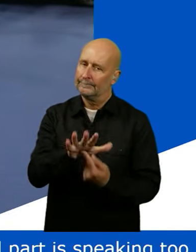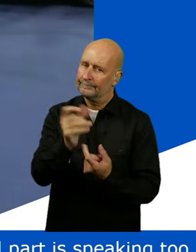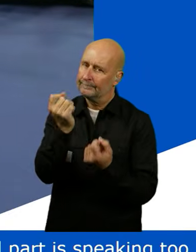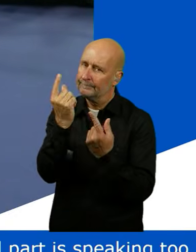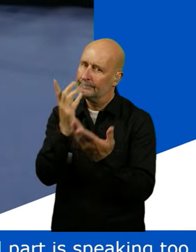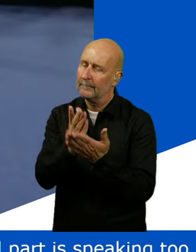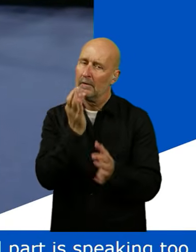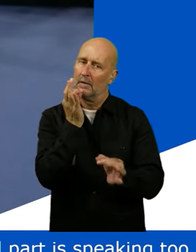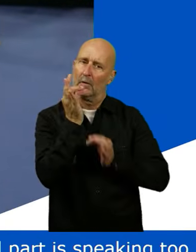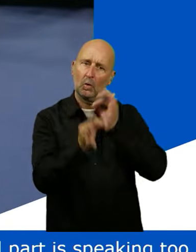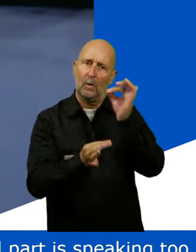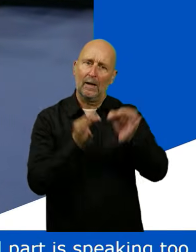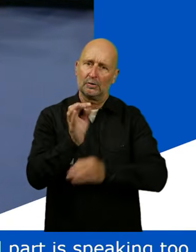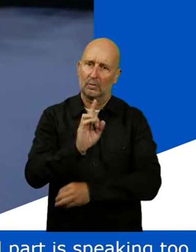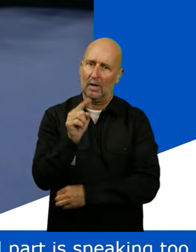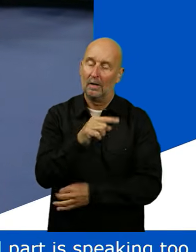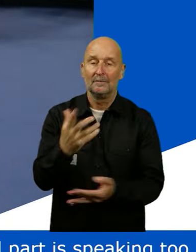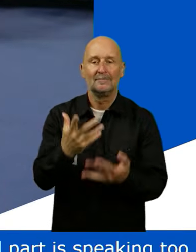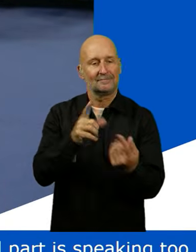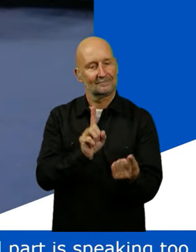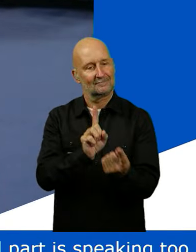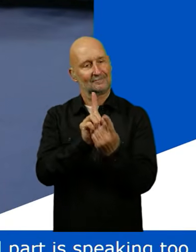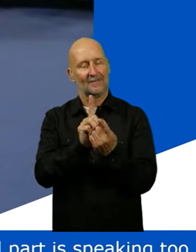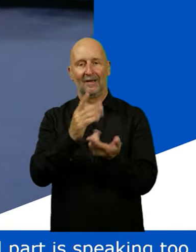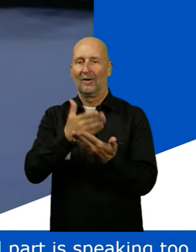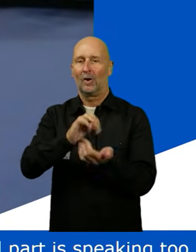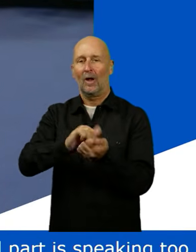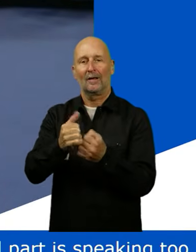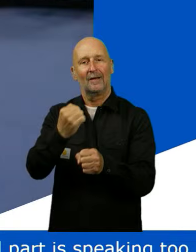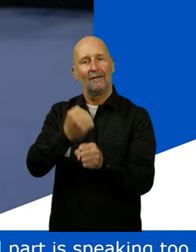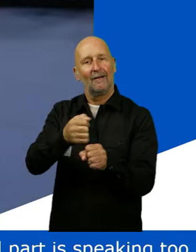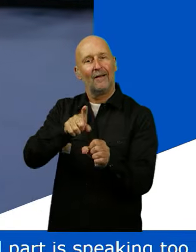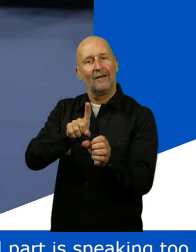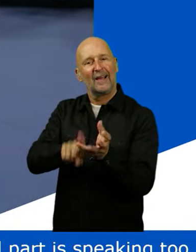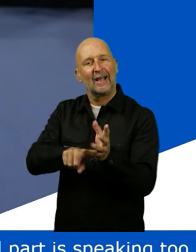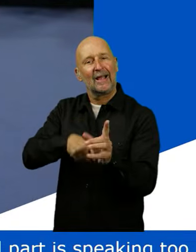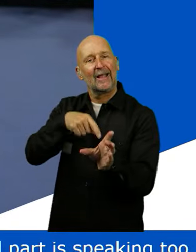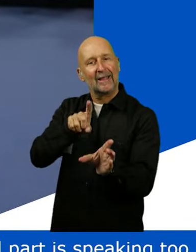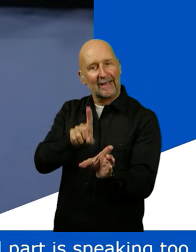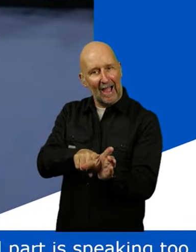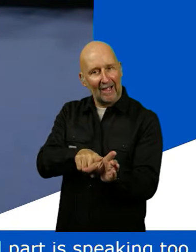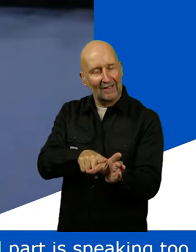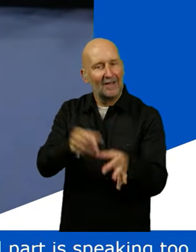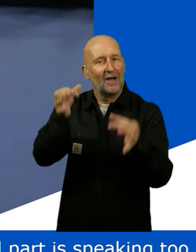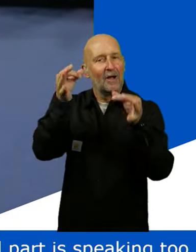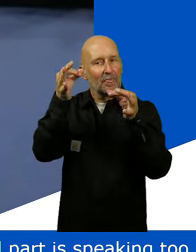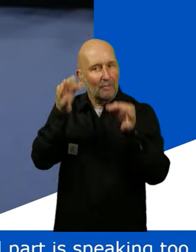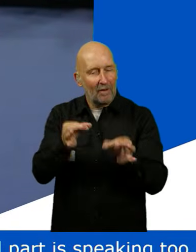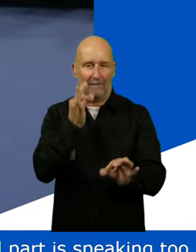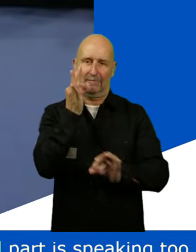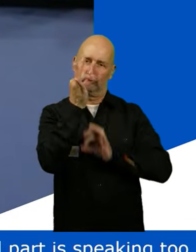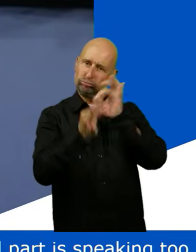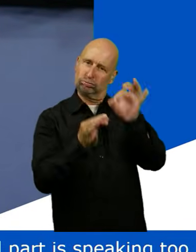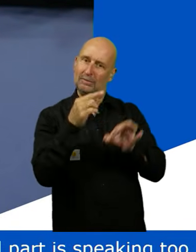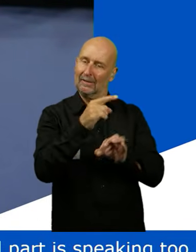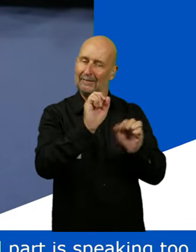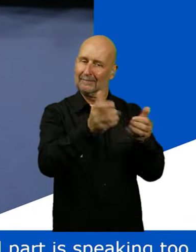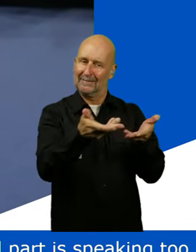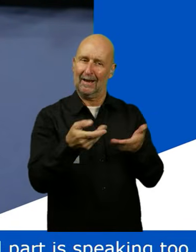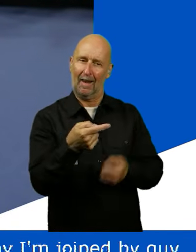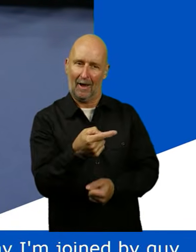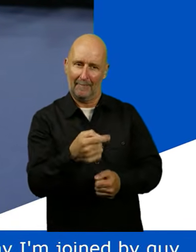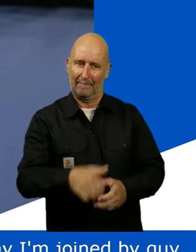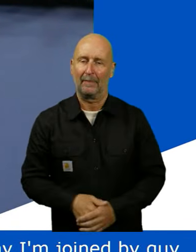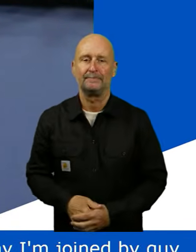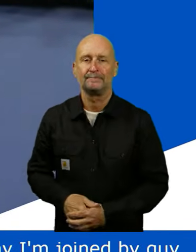right questions to ask. Today I'm joined by my colleague Guy, who's going to talk to us about the perfect questions to ask your dealer. So Guy, thank you for giving us your